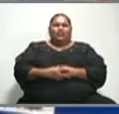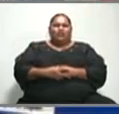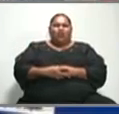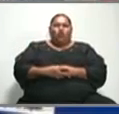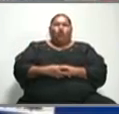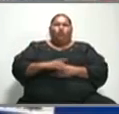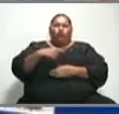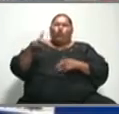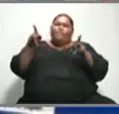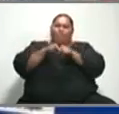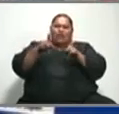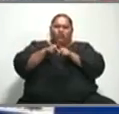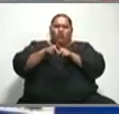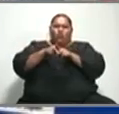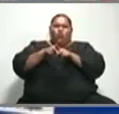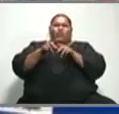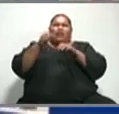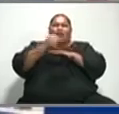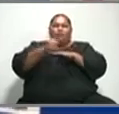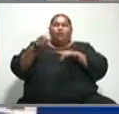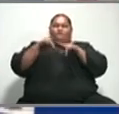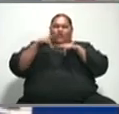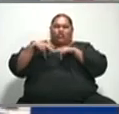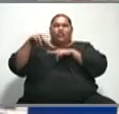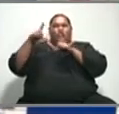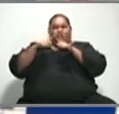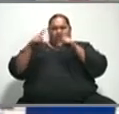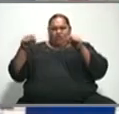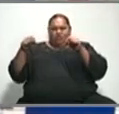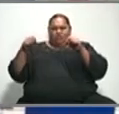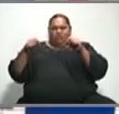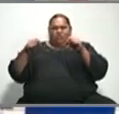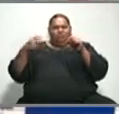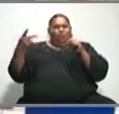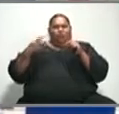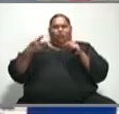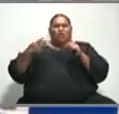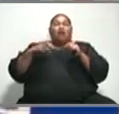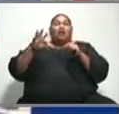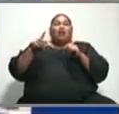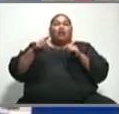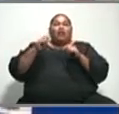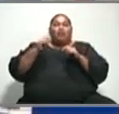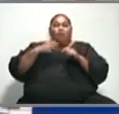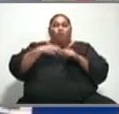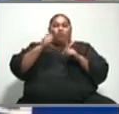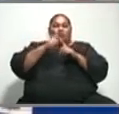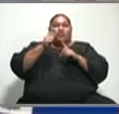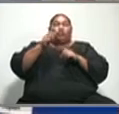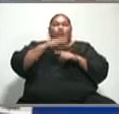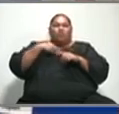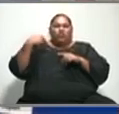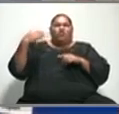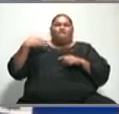ongoing partnership between the government of Japan and the government of Fiji, more specifically through the Ministry of